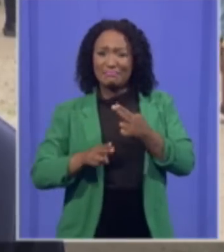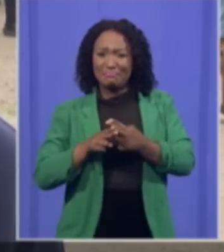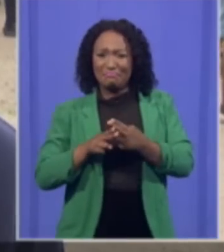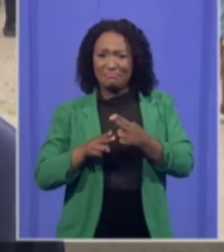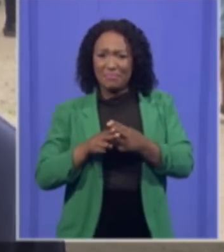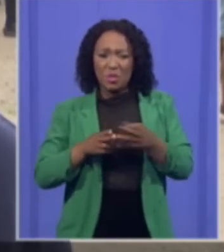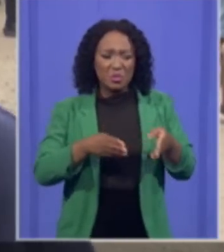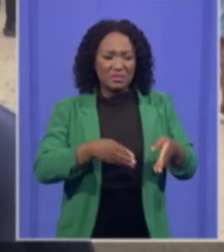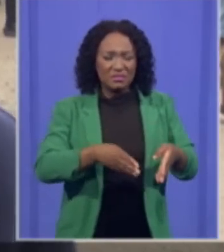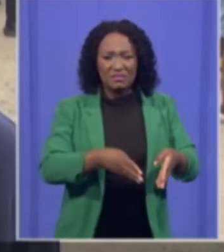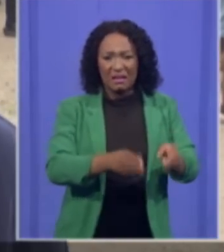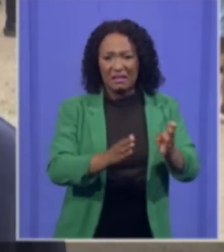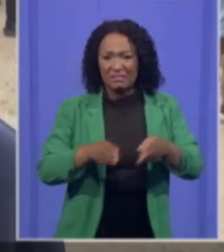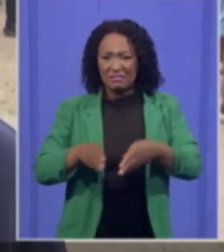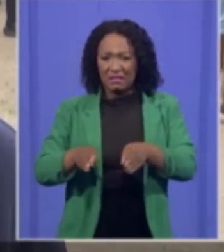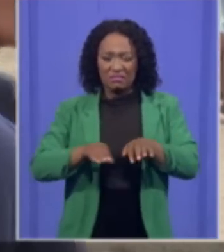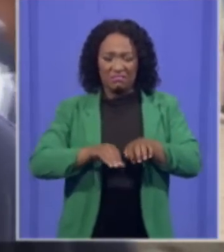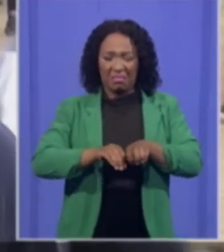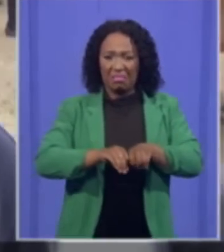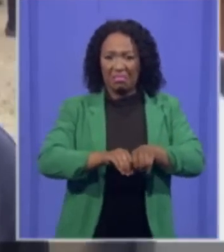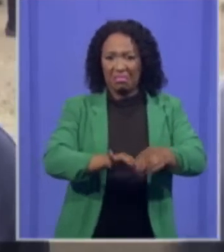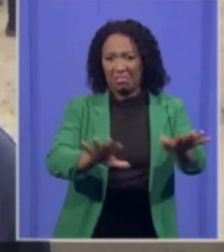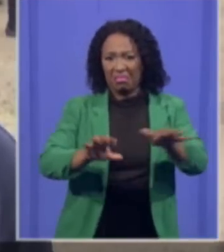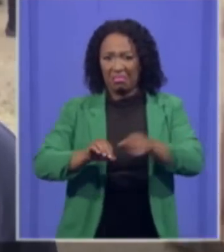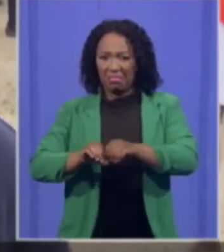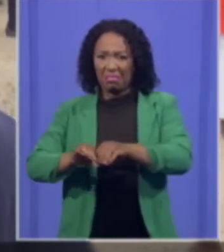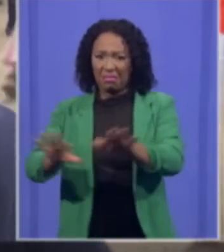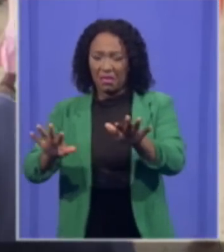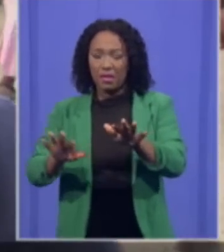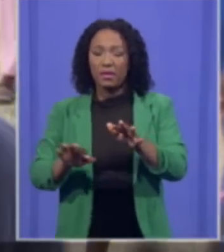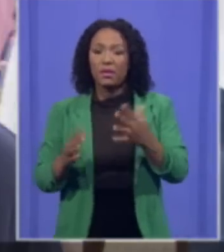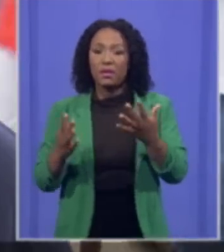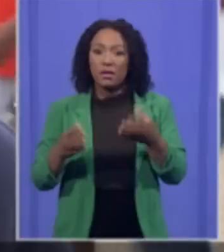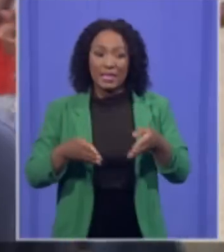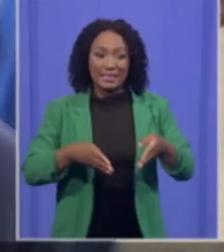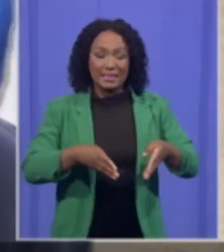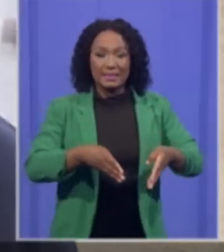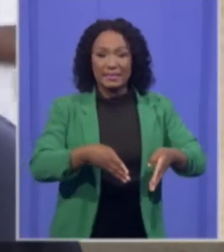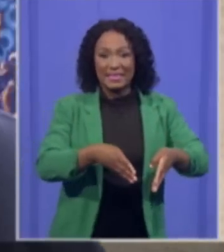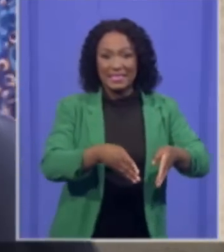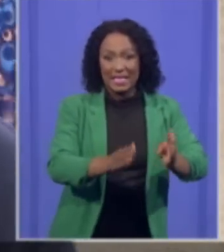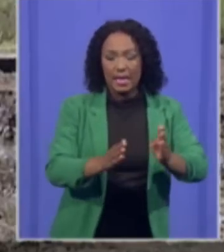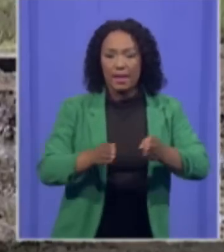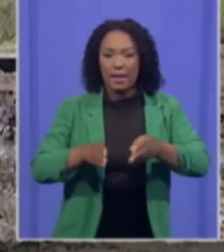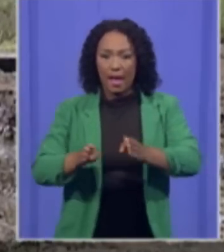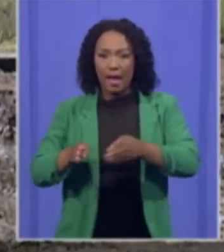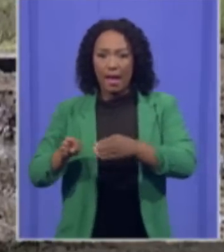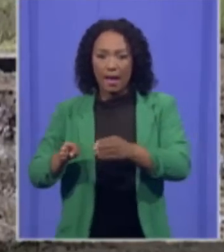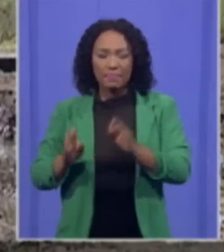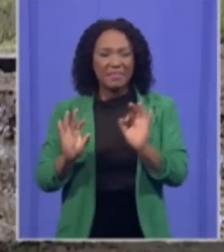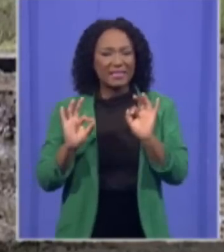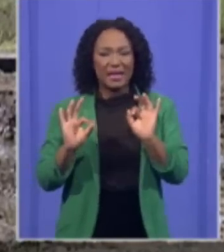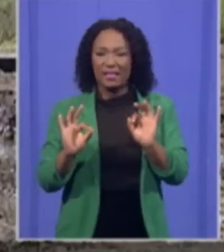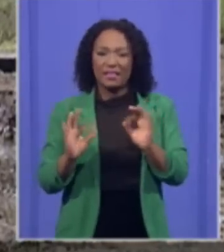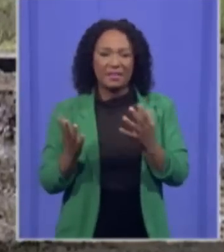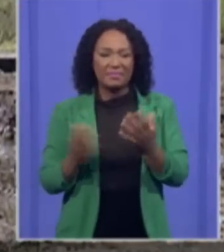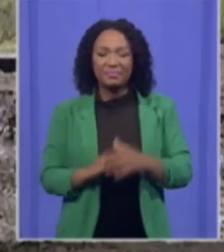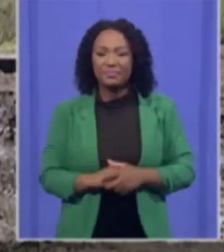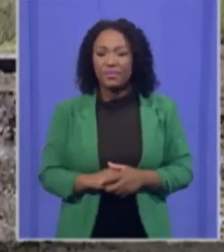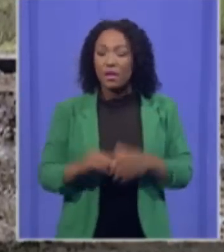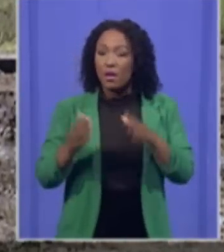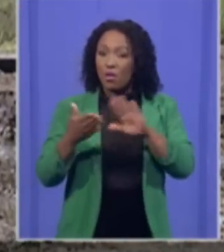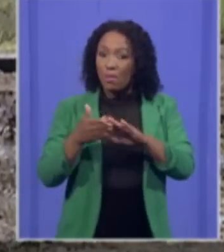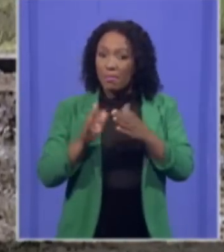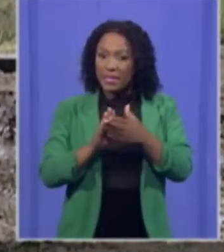mo distrateng mo re eletse hape le gore ditsela tsa rona mo go seemo fela sa ditsela ha di hantle. Baahi ba ipileditse